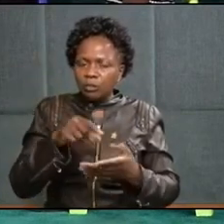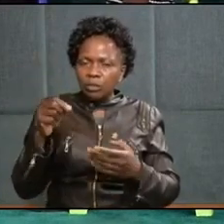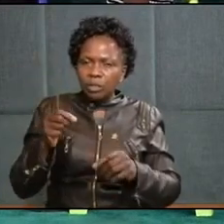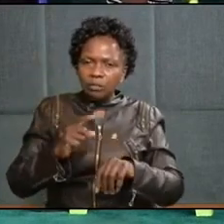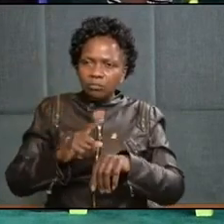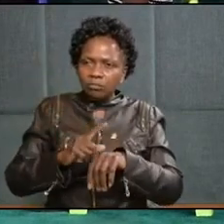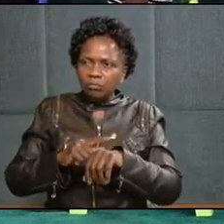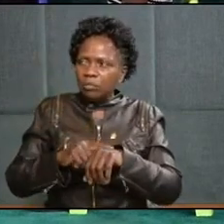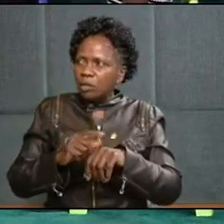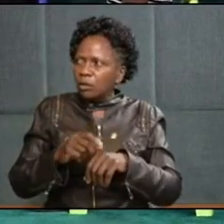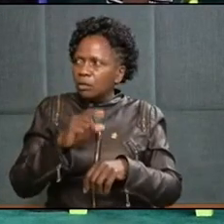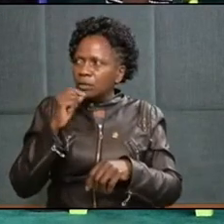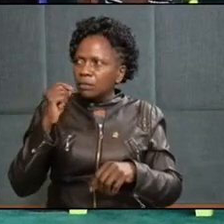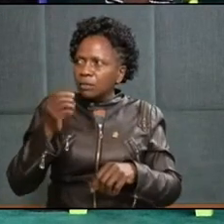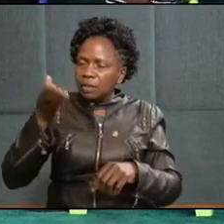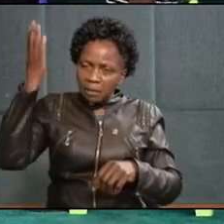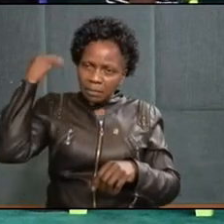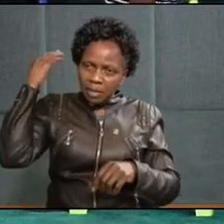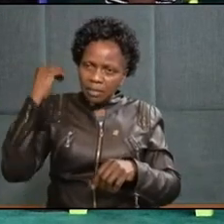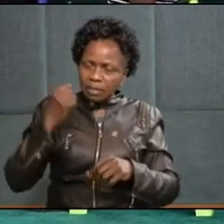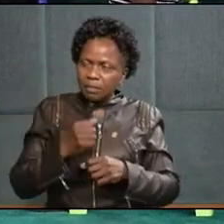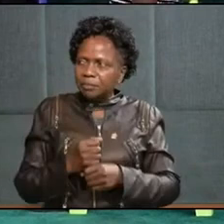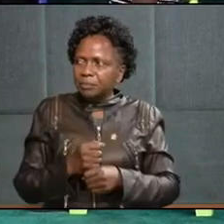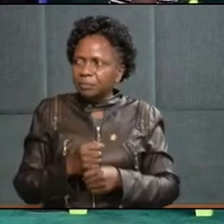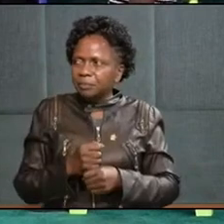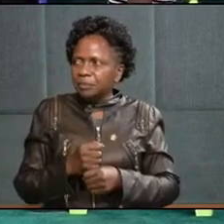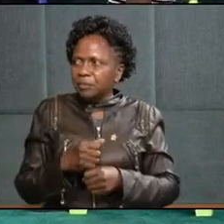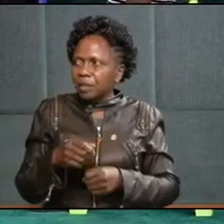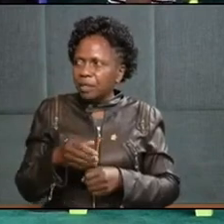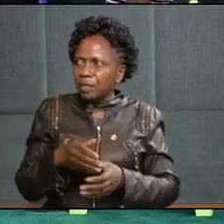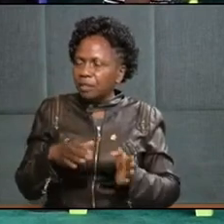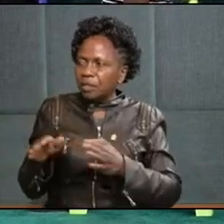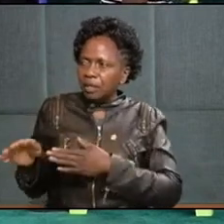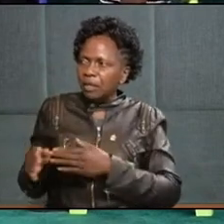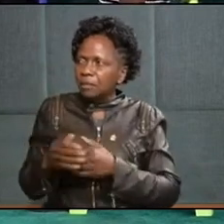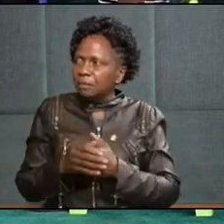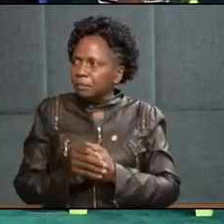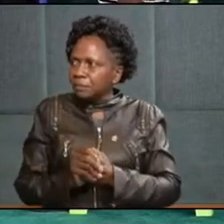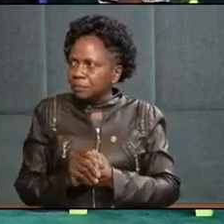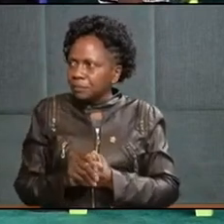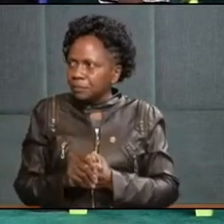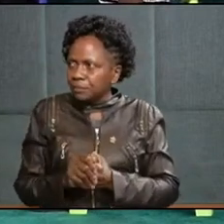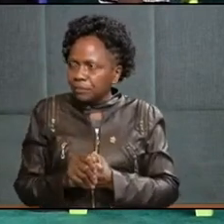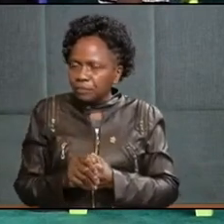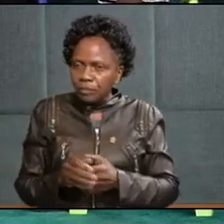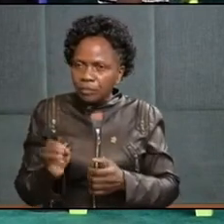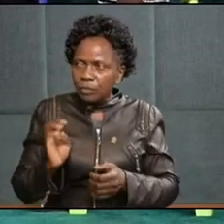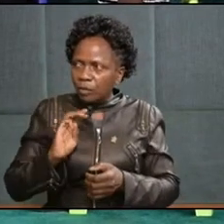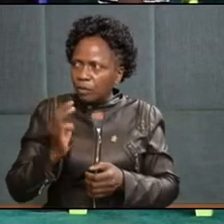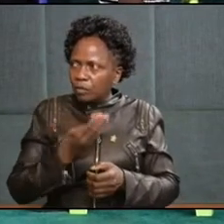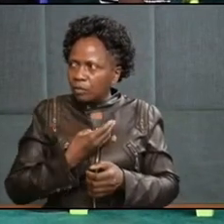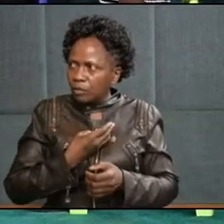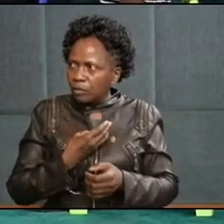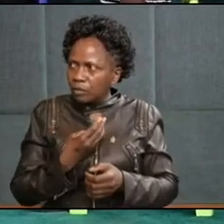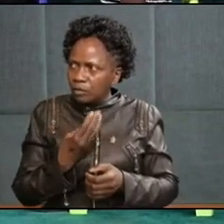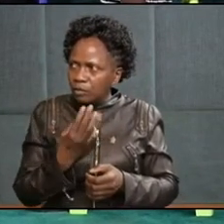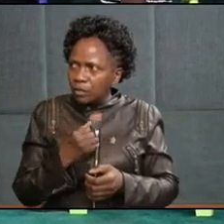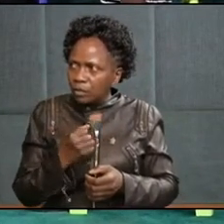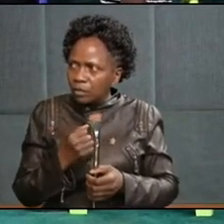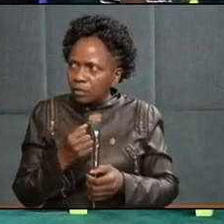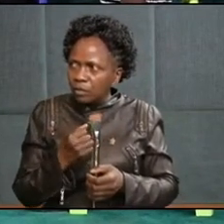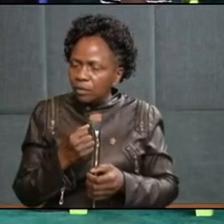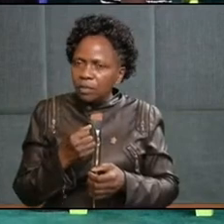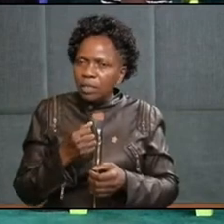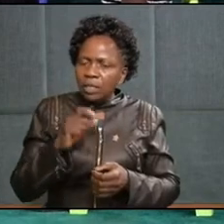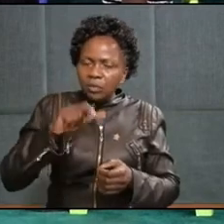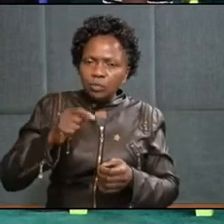also put God's will first. Amen. And you, Mitch? We should be mighty in scriptures just like